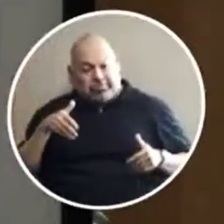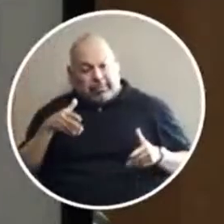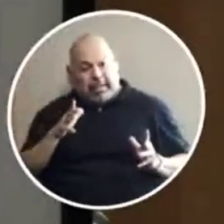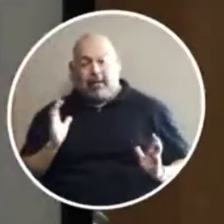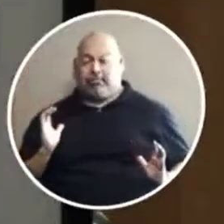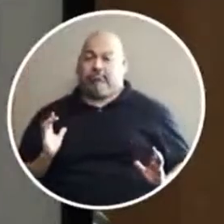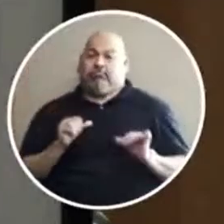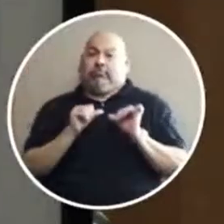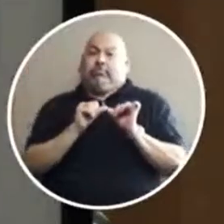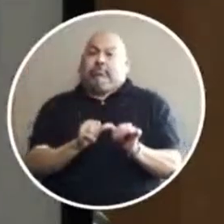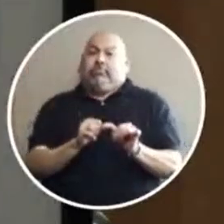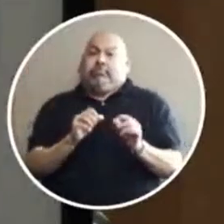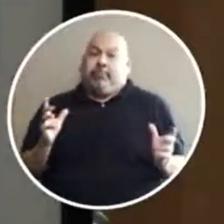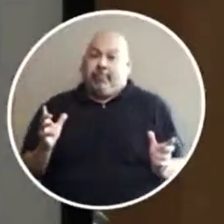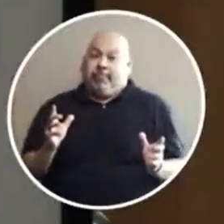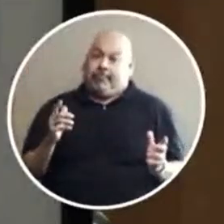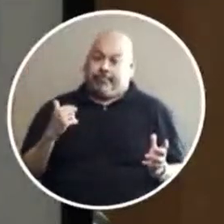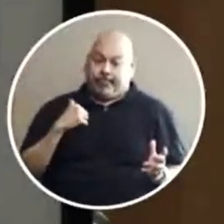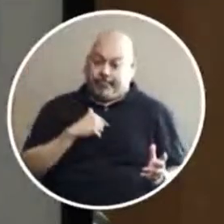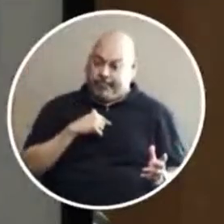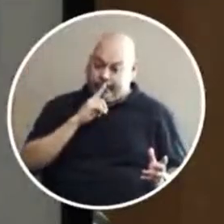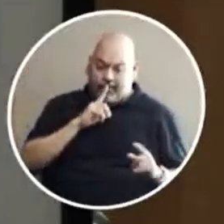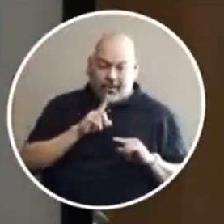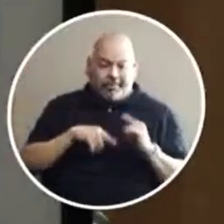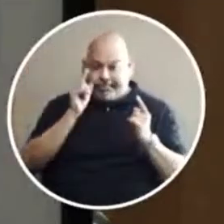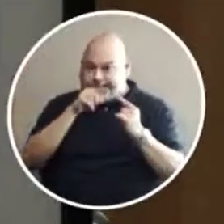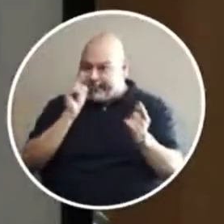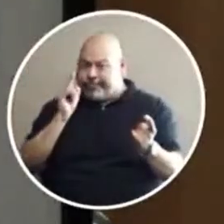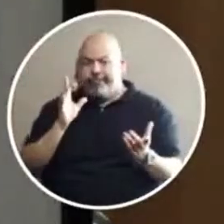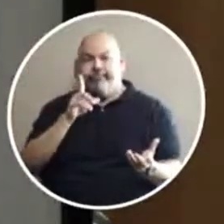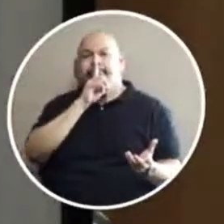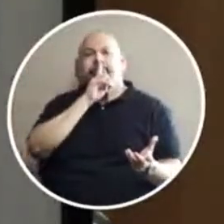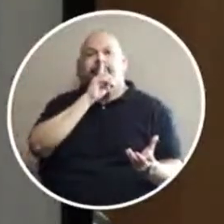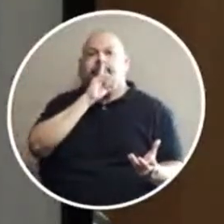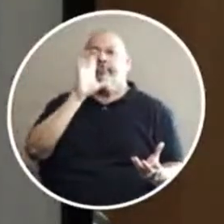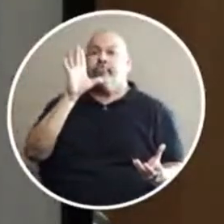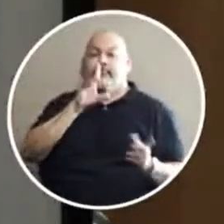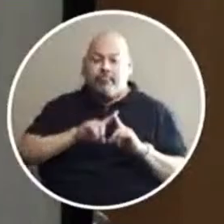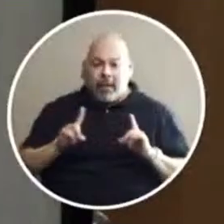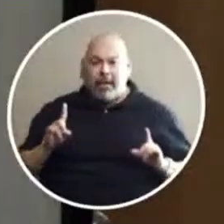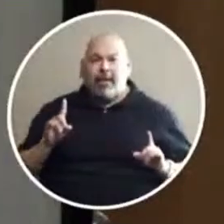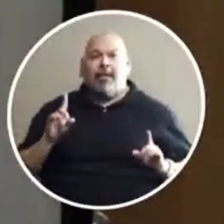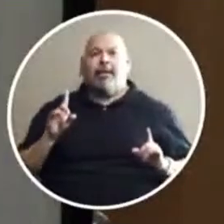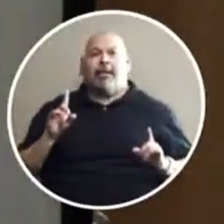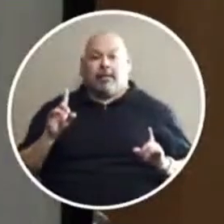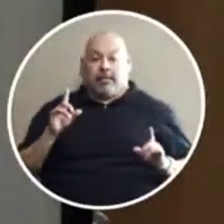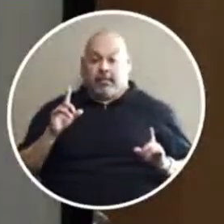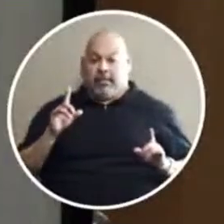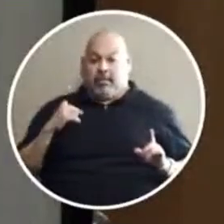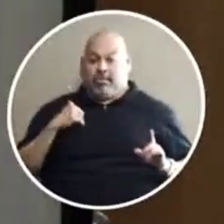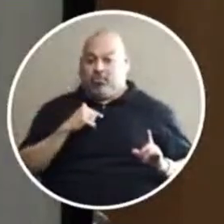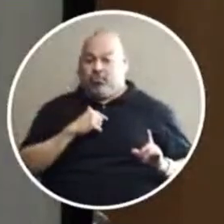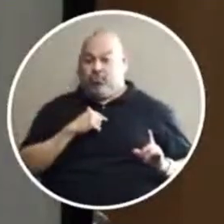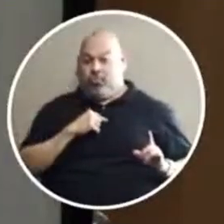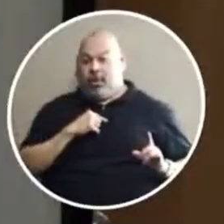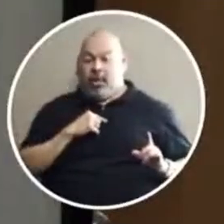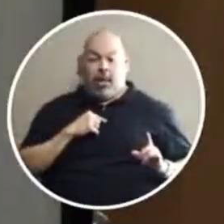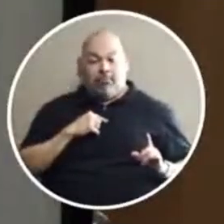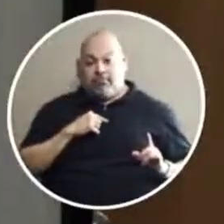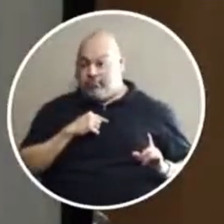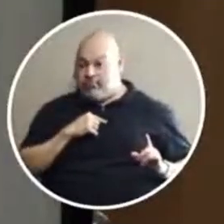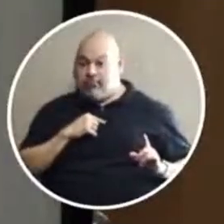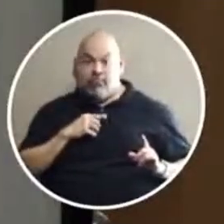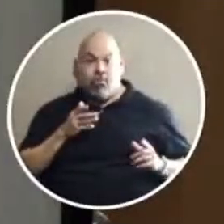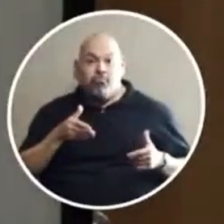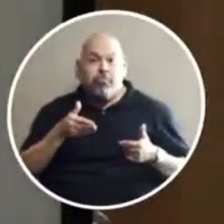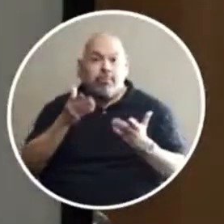to continue, and we cannot contradict the orders of the governor, but we definitely put some recommendations,